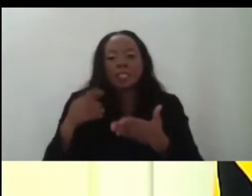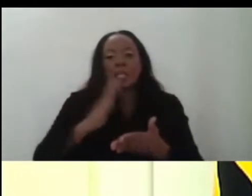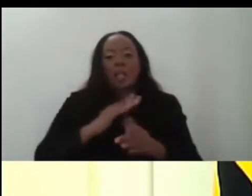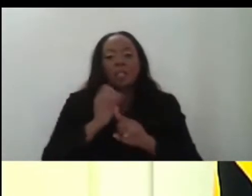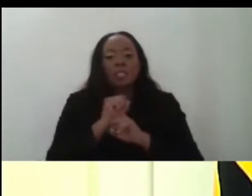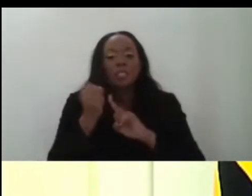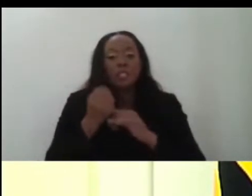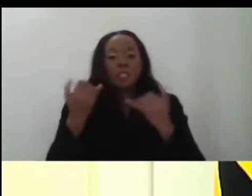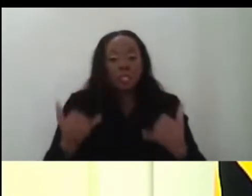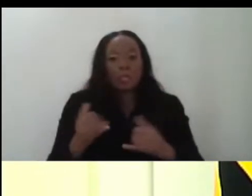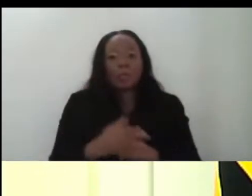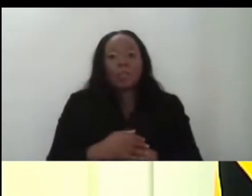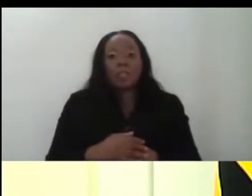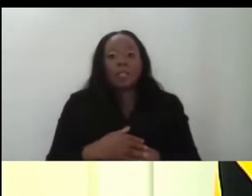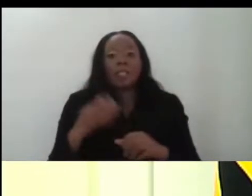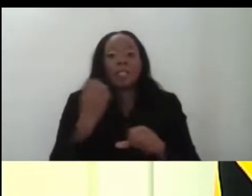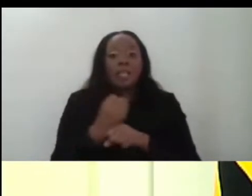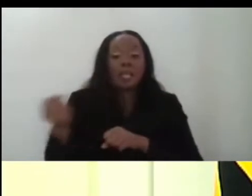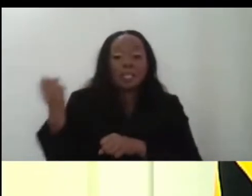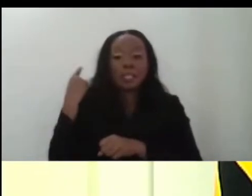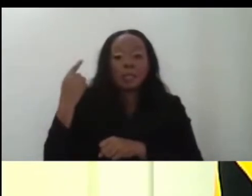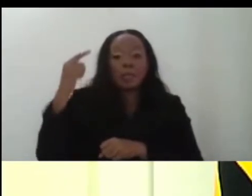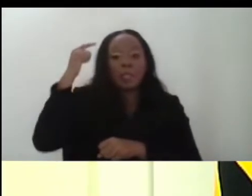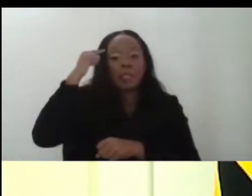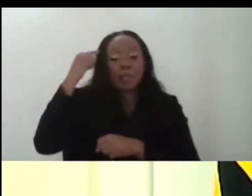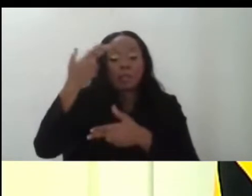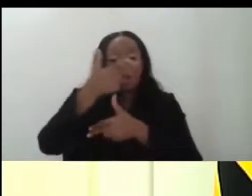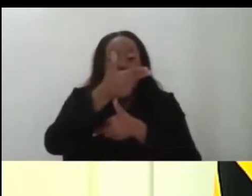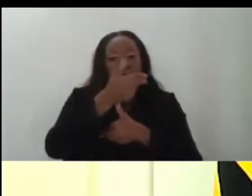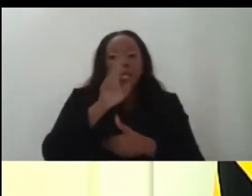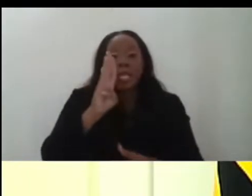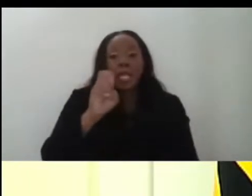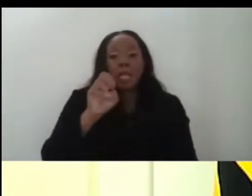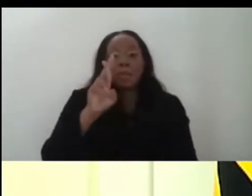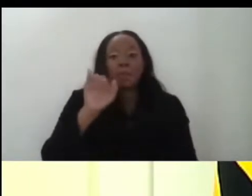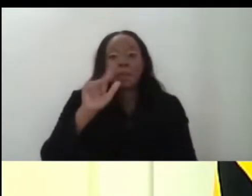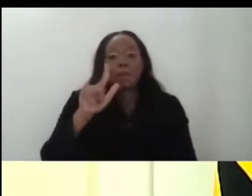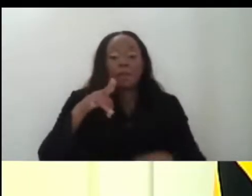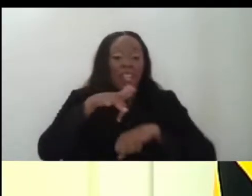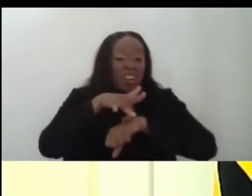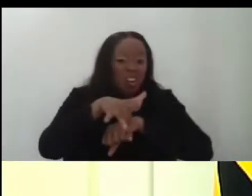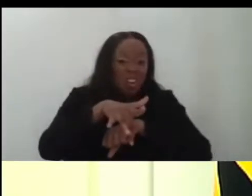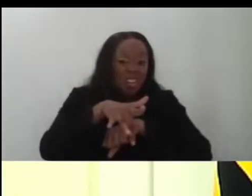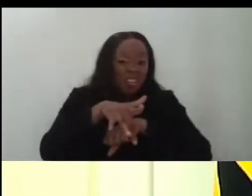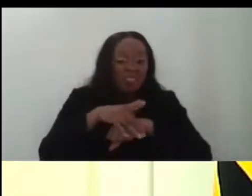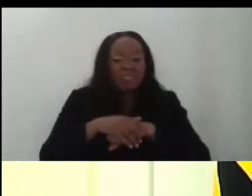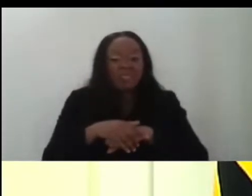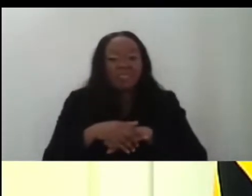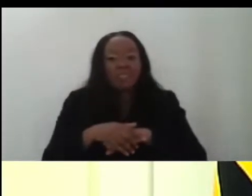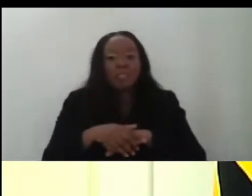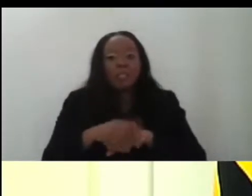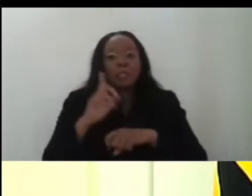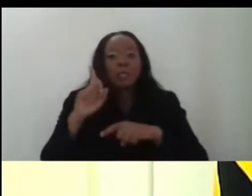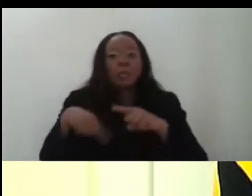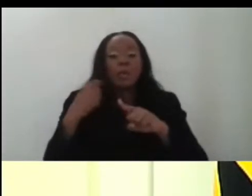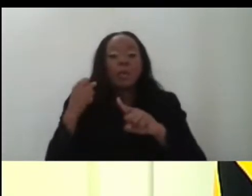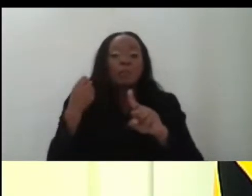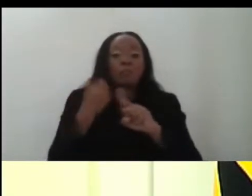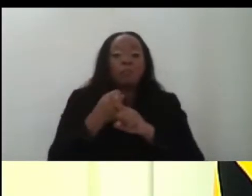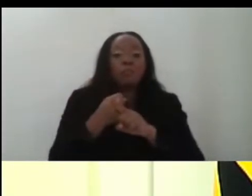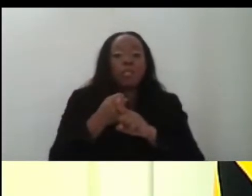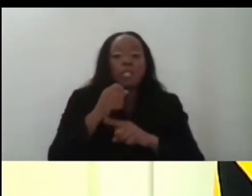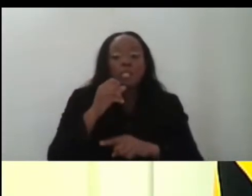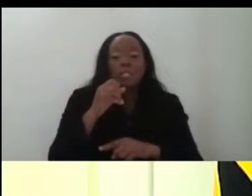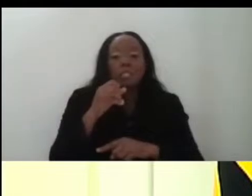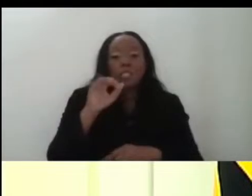Last year, we all thought that Hurricane Beryl came early in the season when it arrived on our shores on the night of June 30th in the early morning